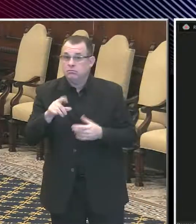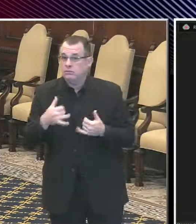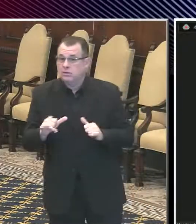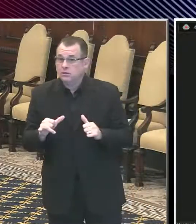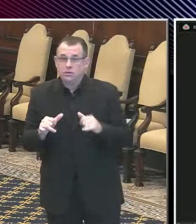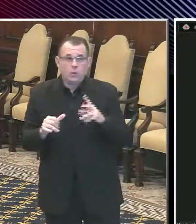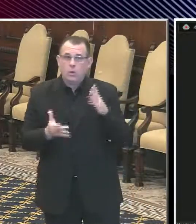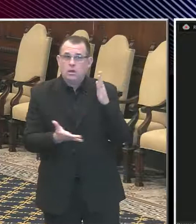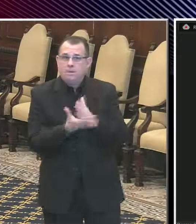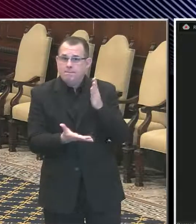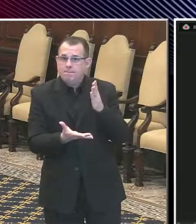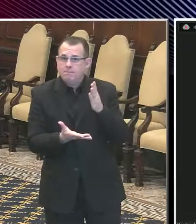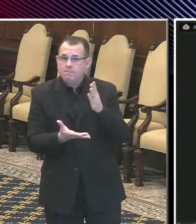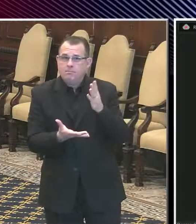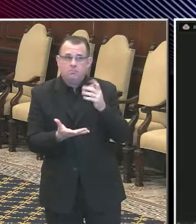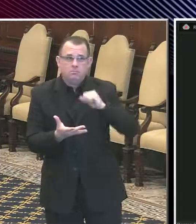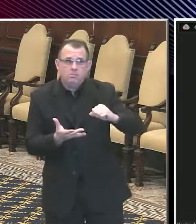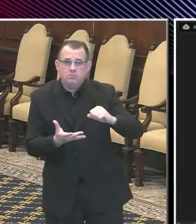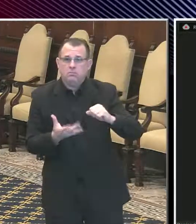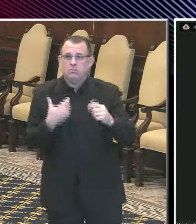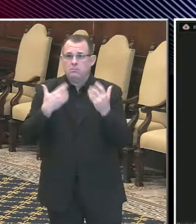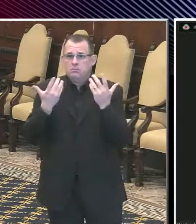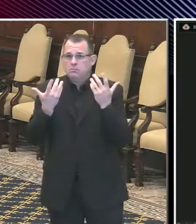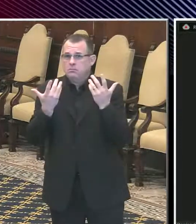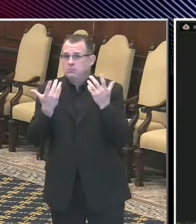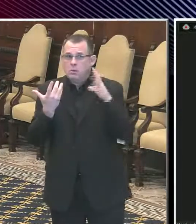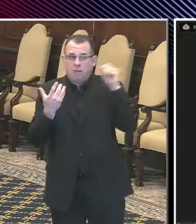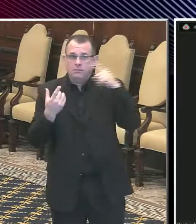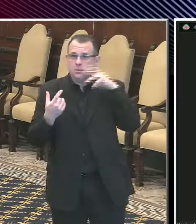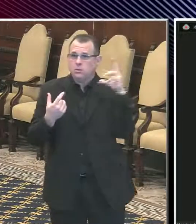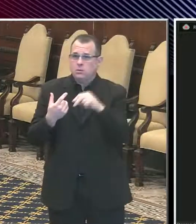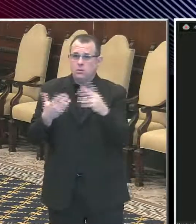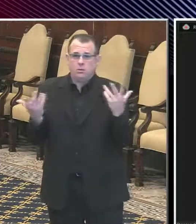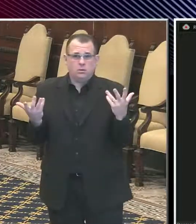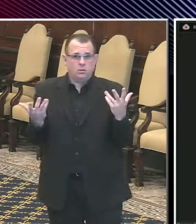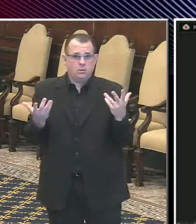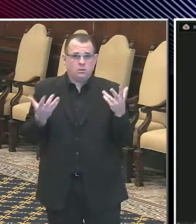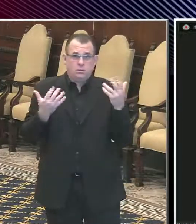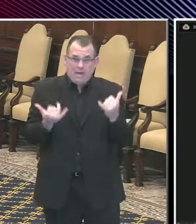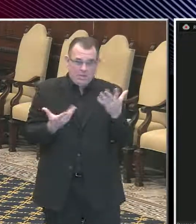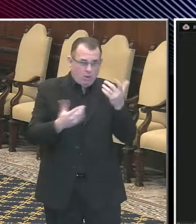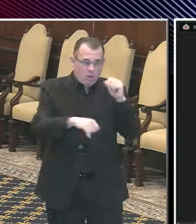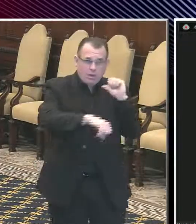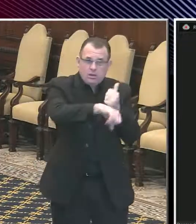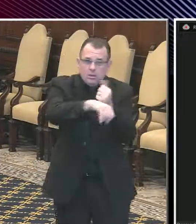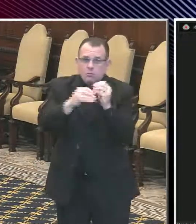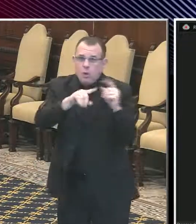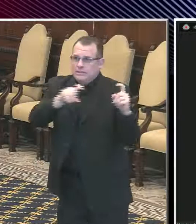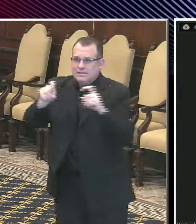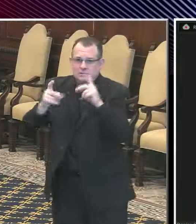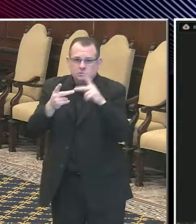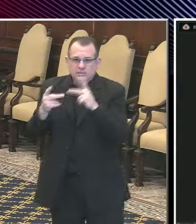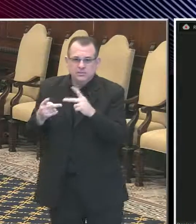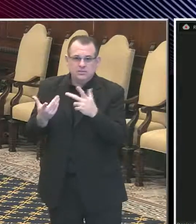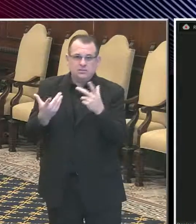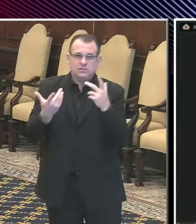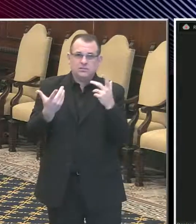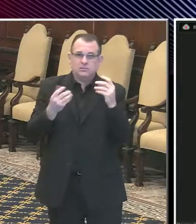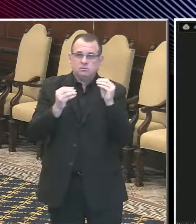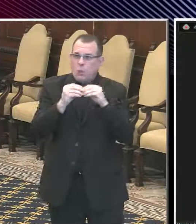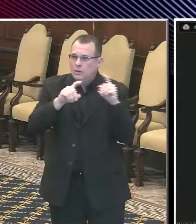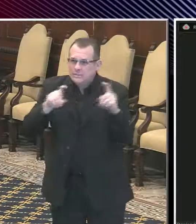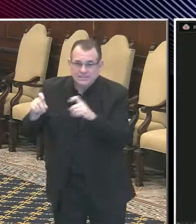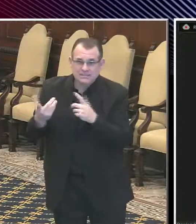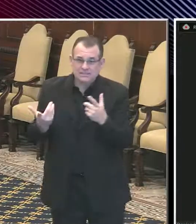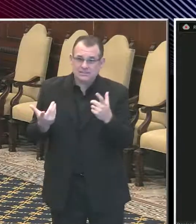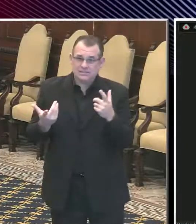now? As you get more requests for testing and more people with the coronavirus that require more care and have and in